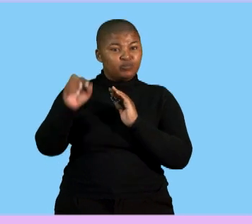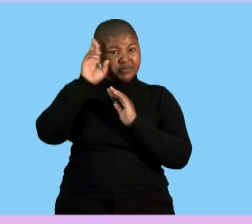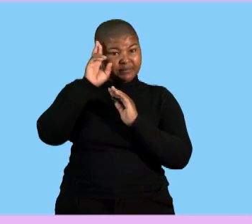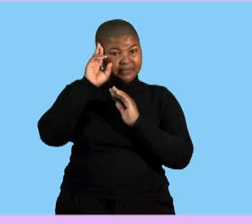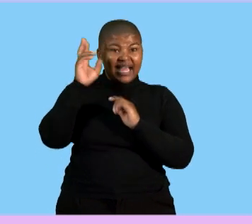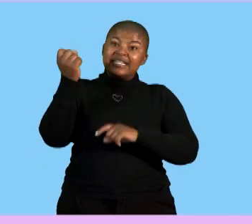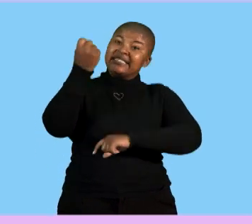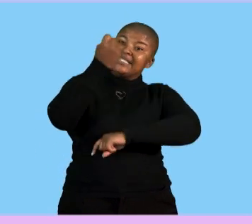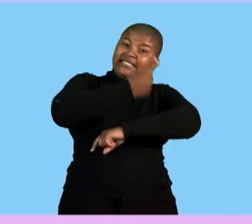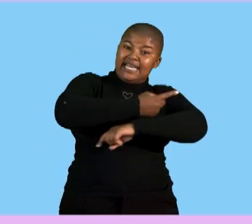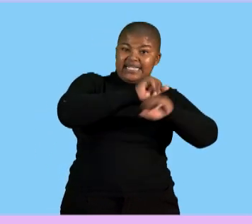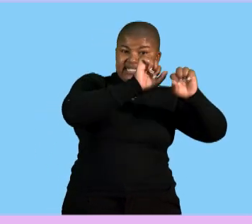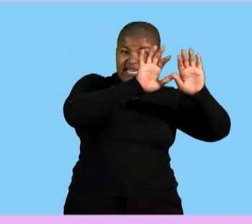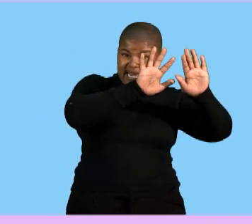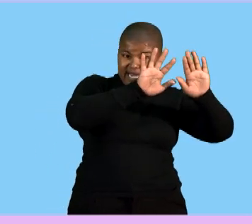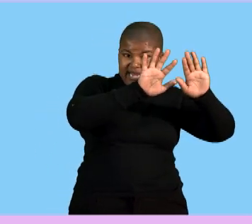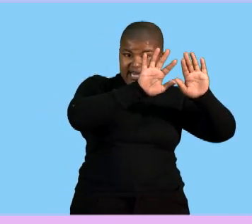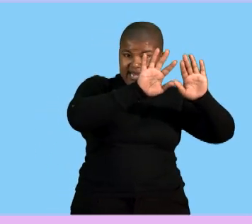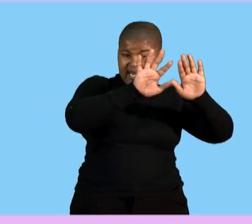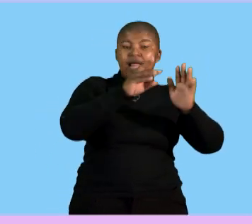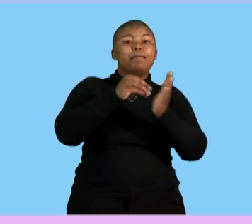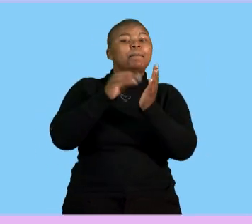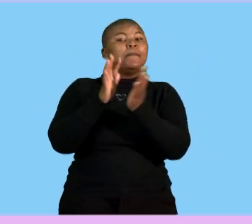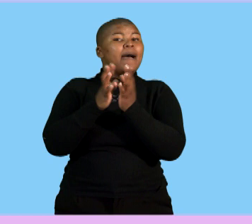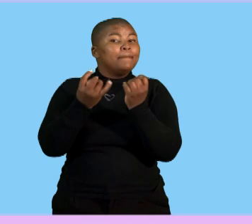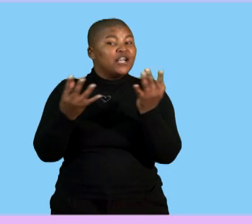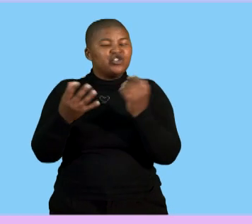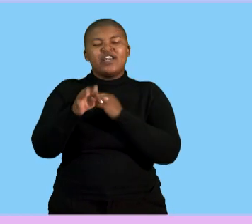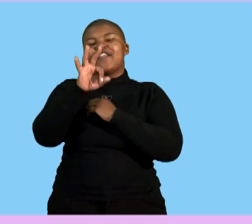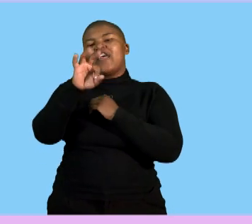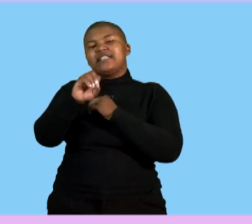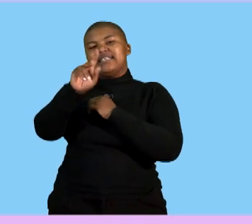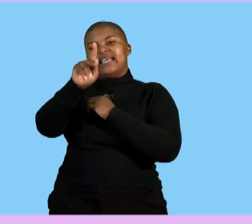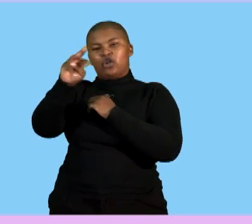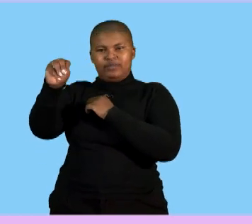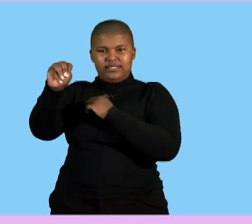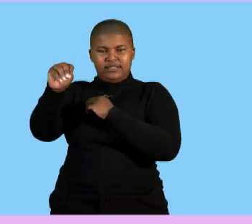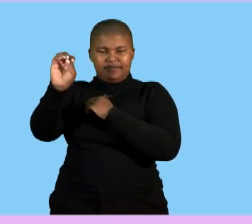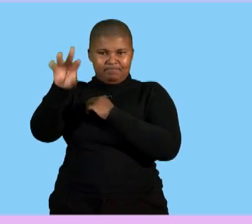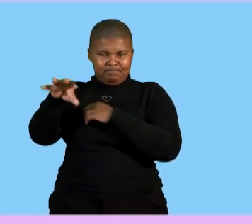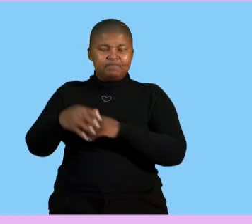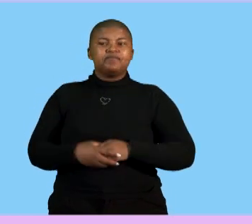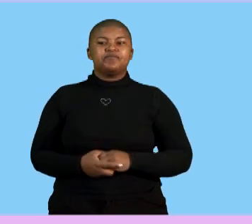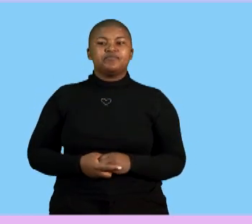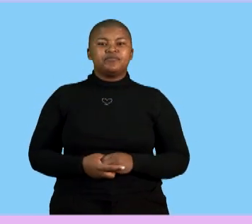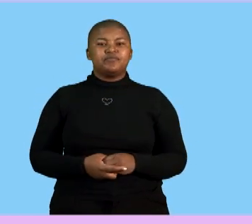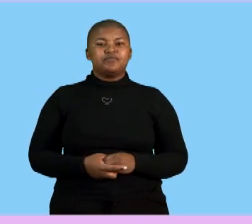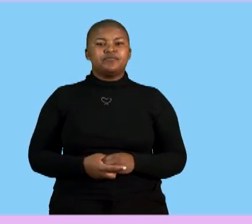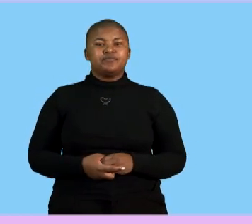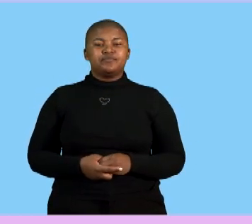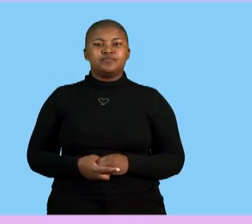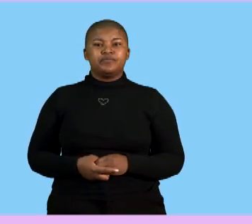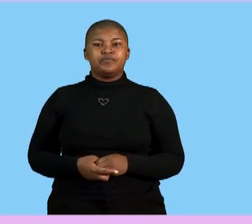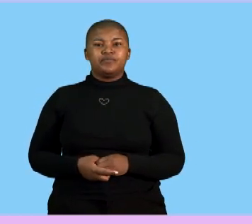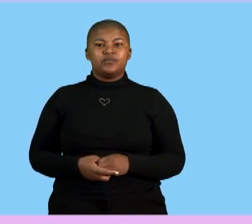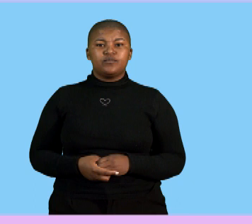on day 10, and then again 30 kilometers. So it's